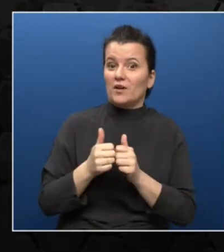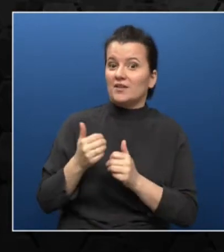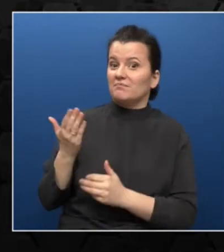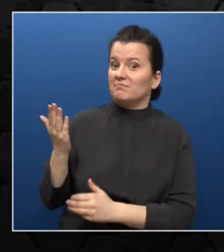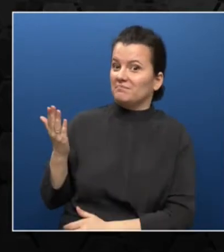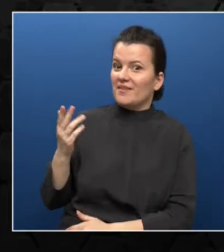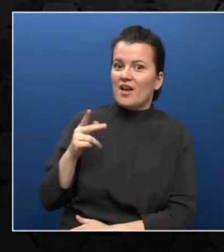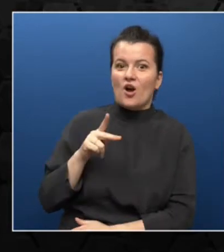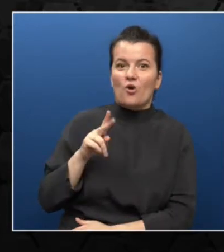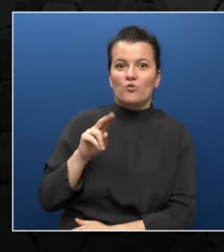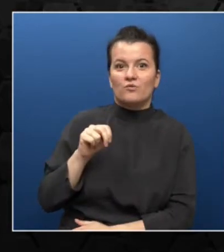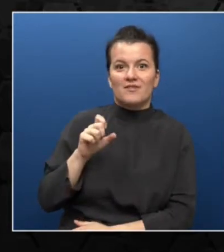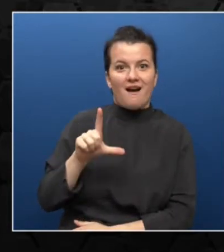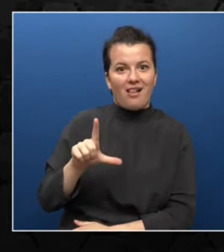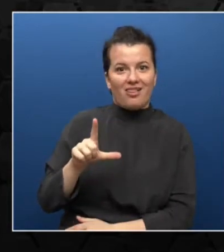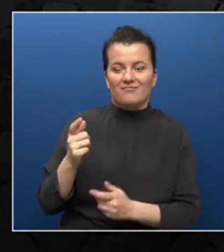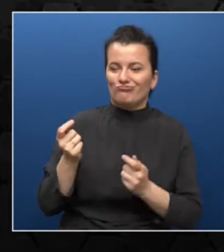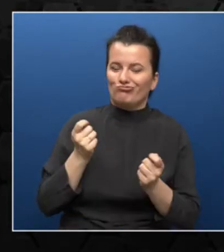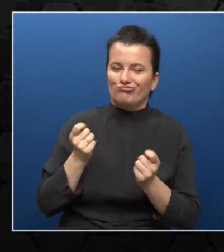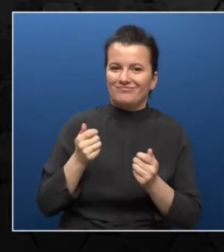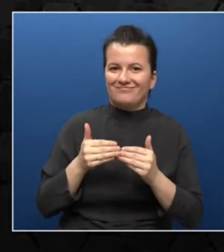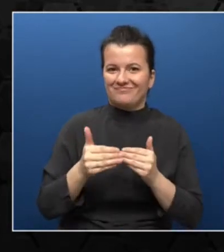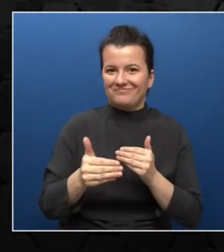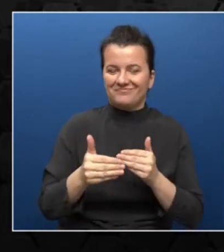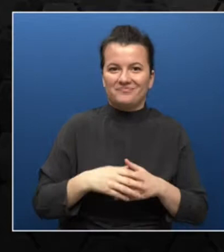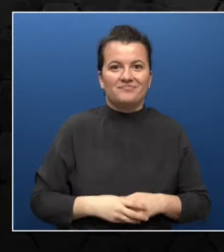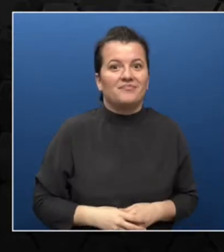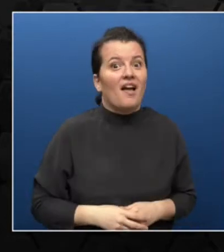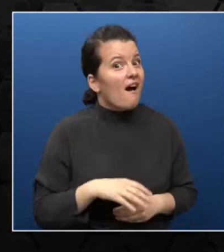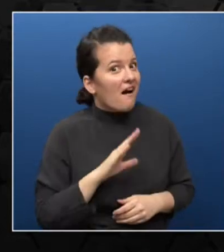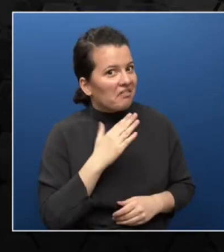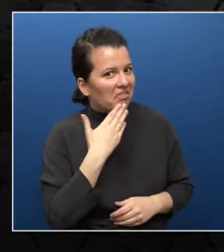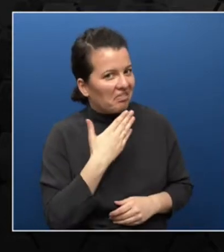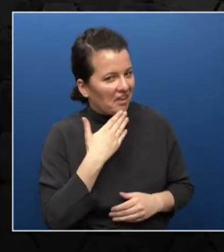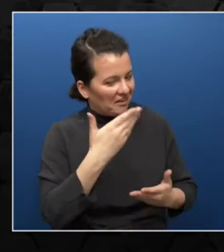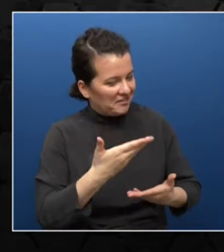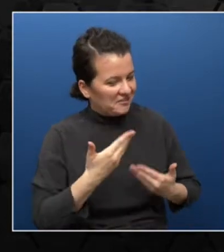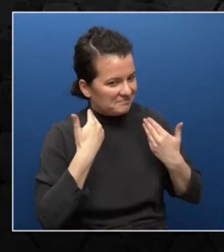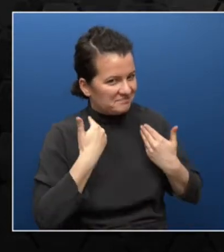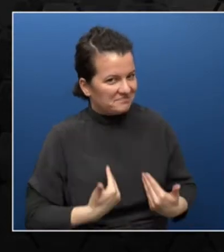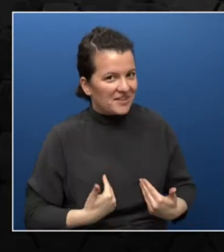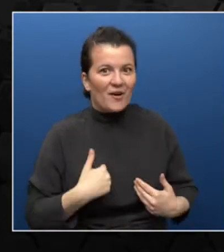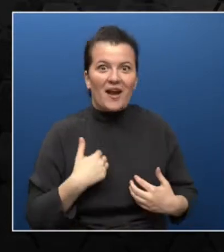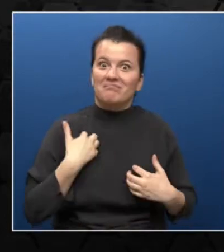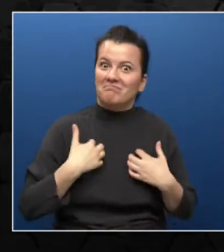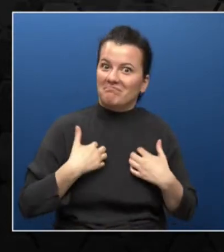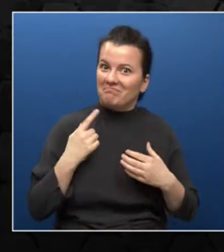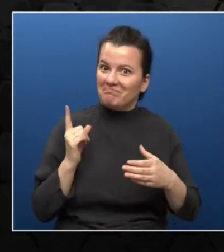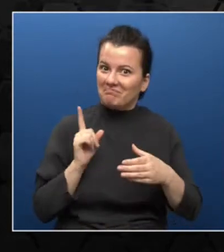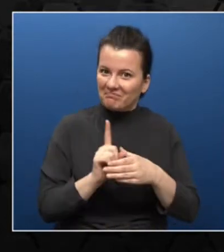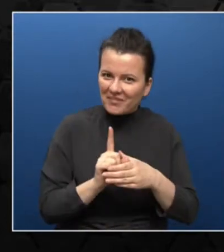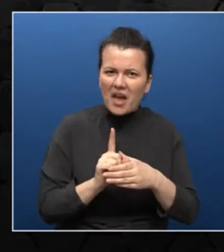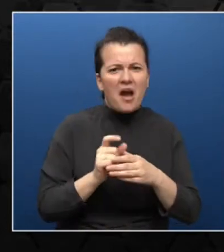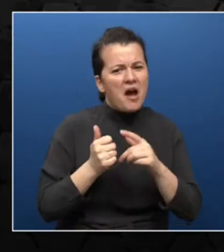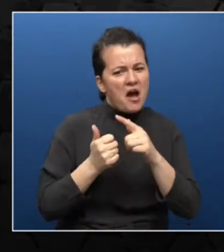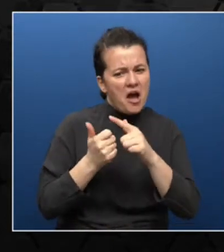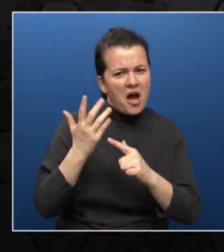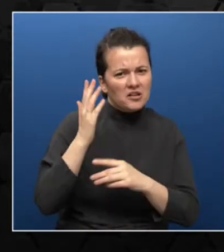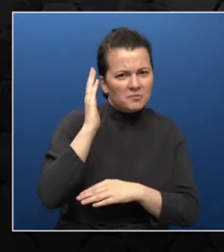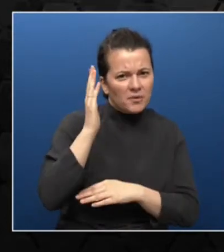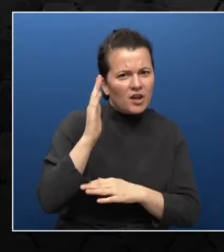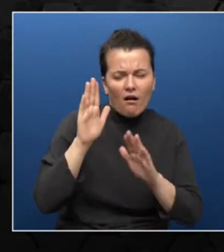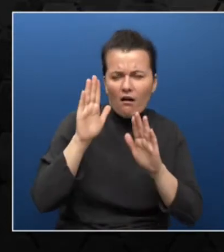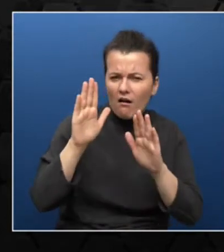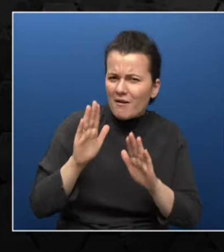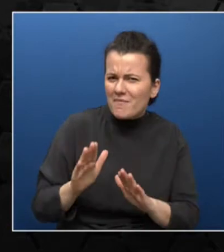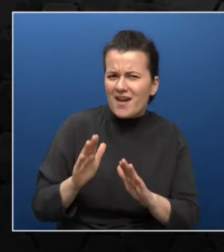Thanks a lot for the introduction. And yeah, really excited to be here. Really excited to present to you all the amazing speakers, roundtable discussions, and what all things